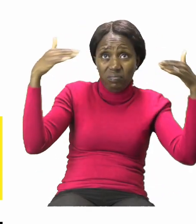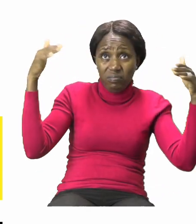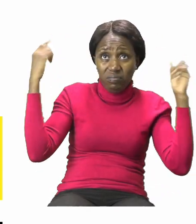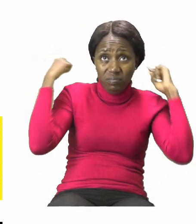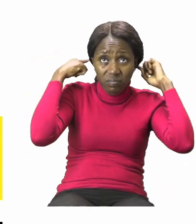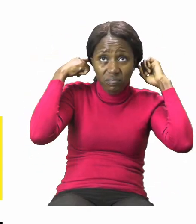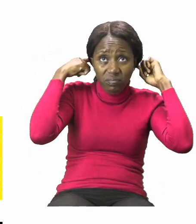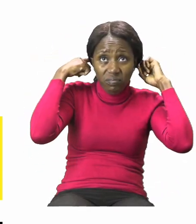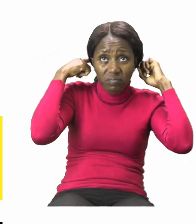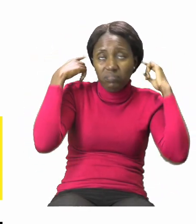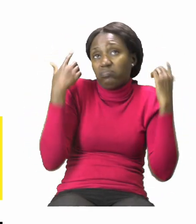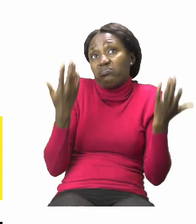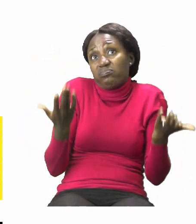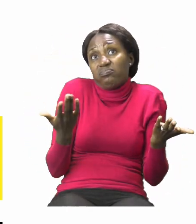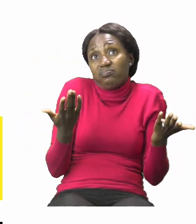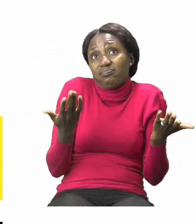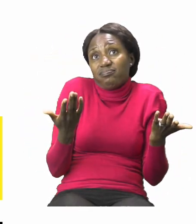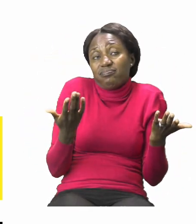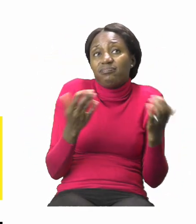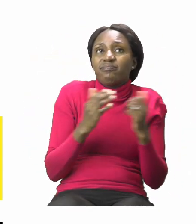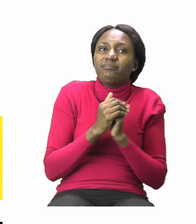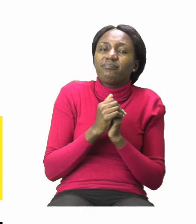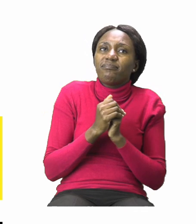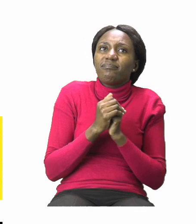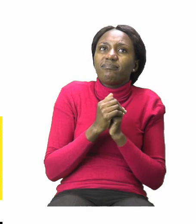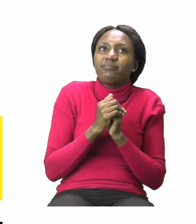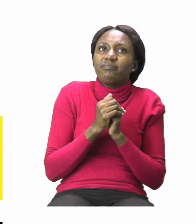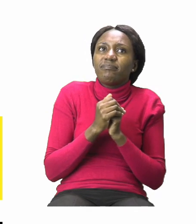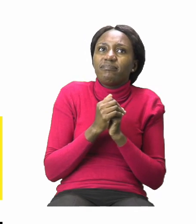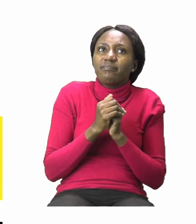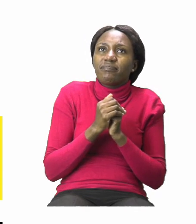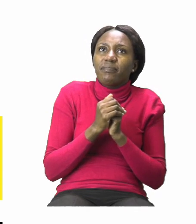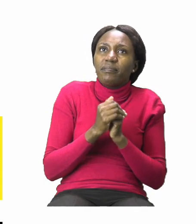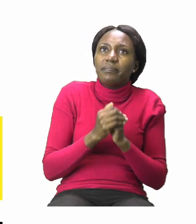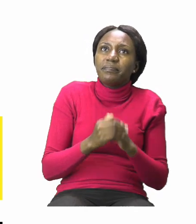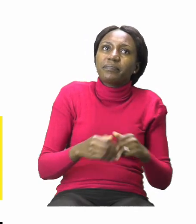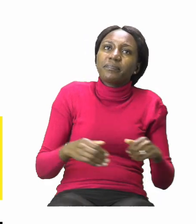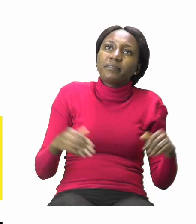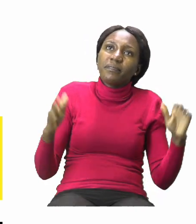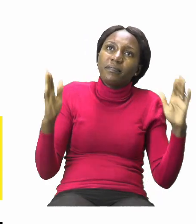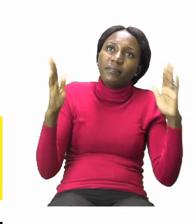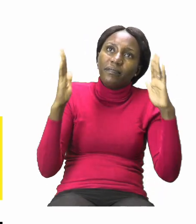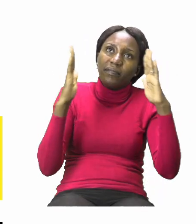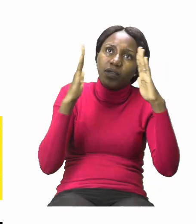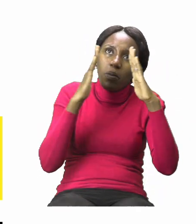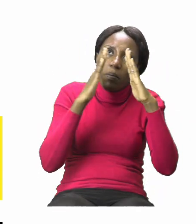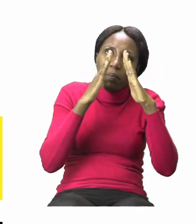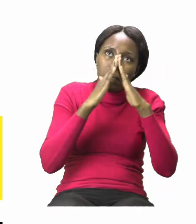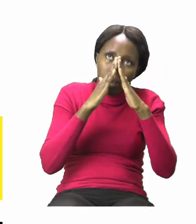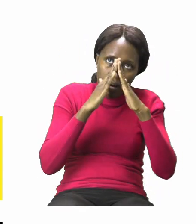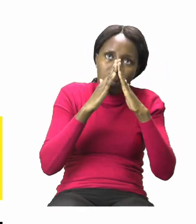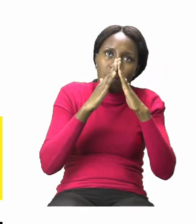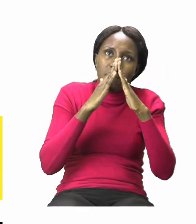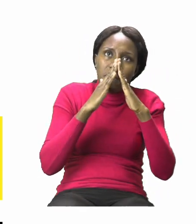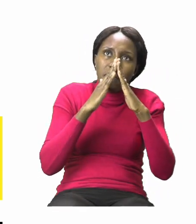Hat. The next thing that we can see is a house.